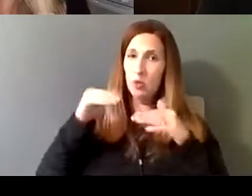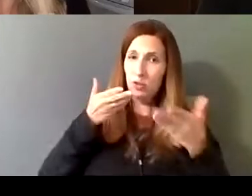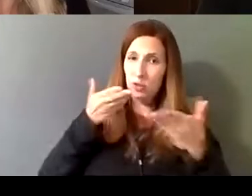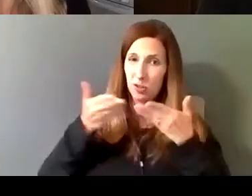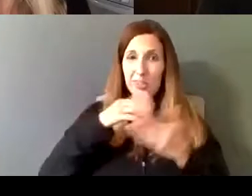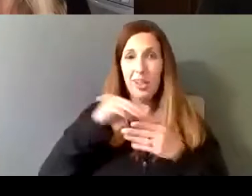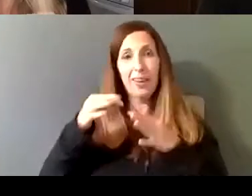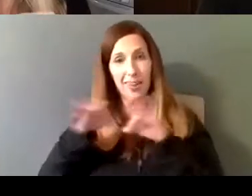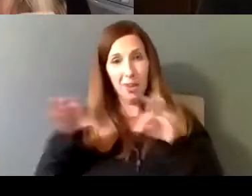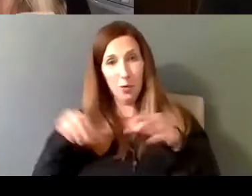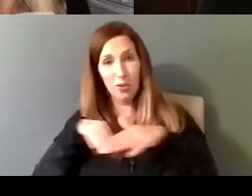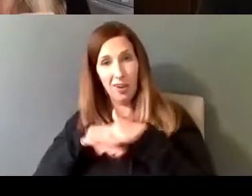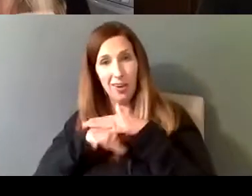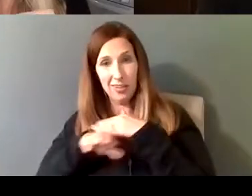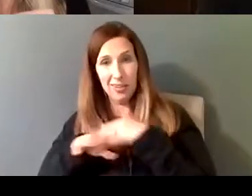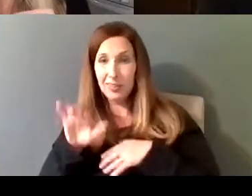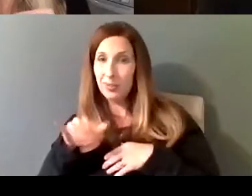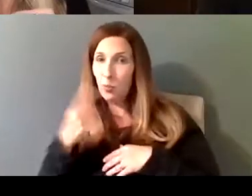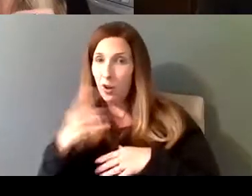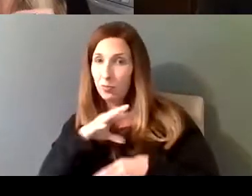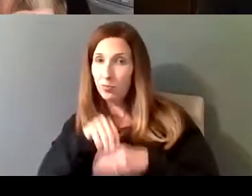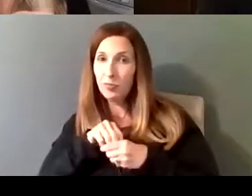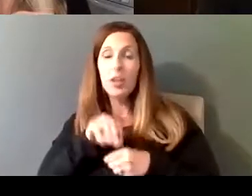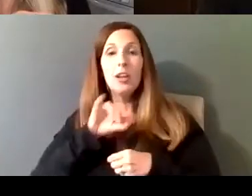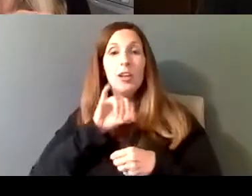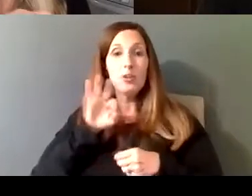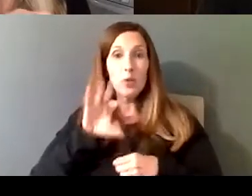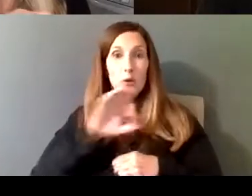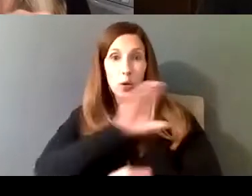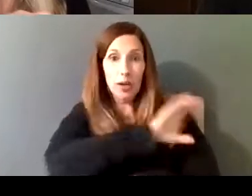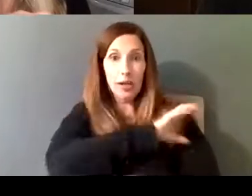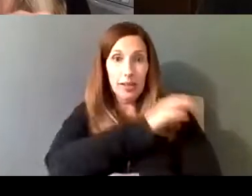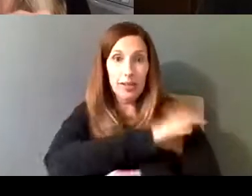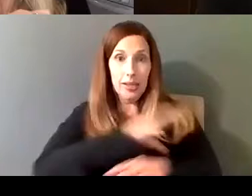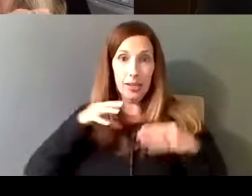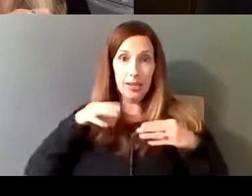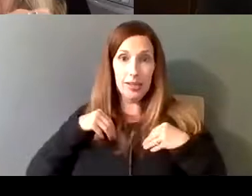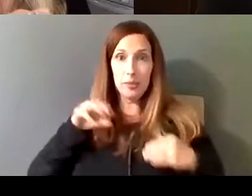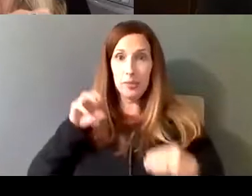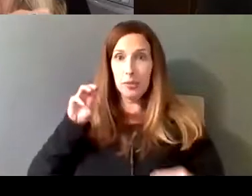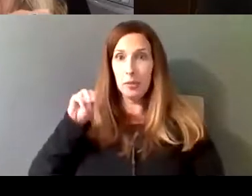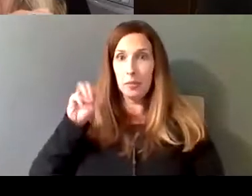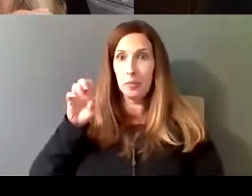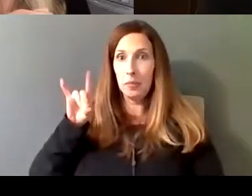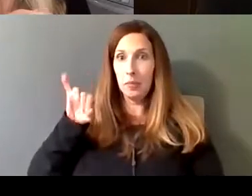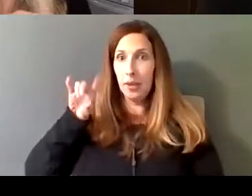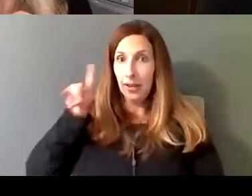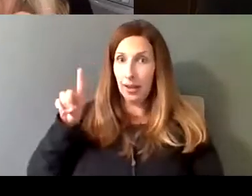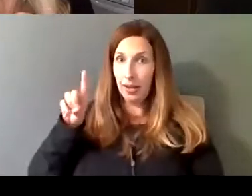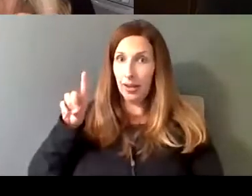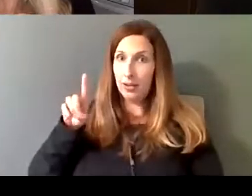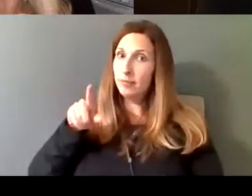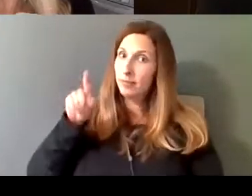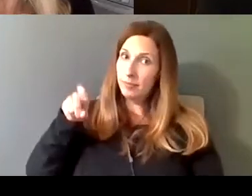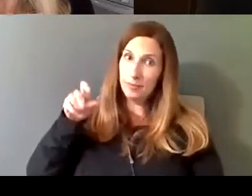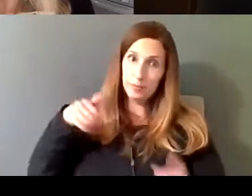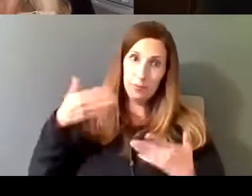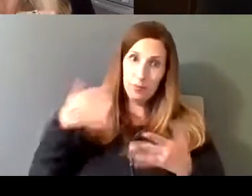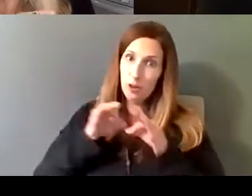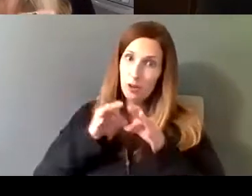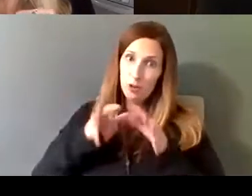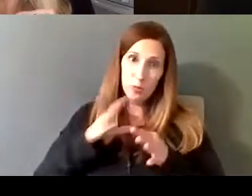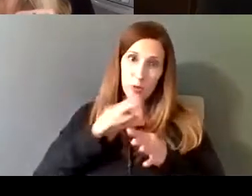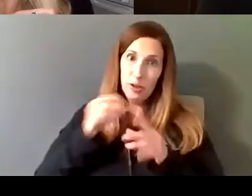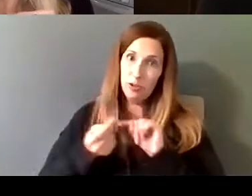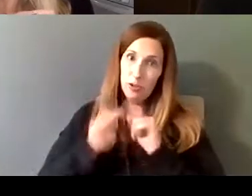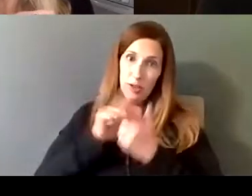of them. So especially if your clinic accepts Medicaid, I mean, that's something that you have to look into by providing interpreters and providing